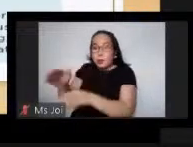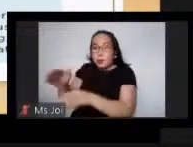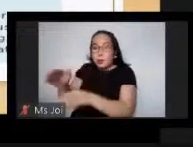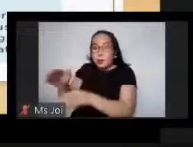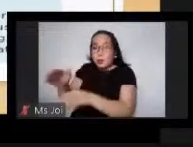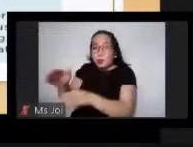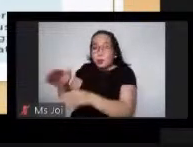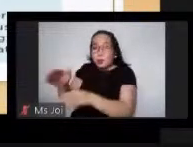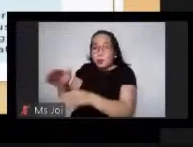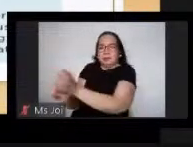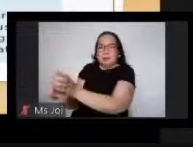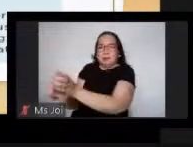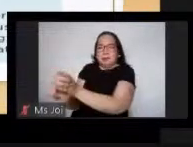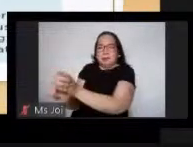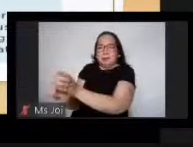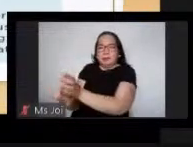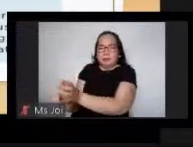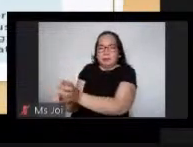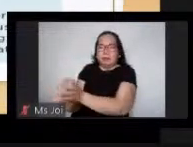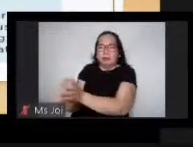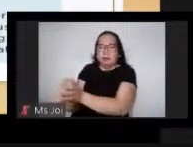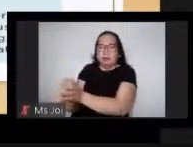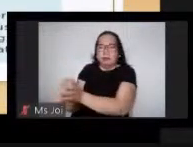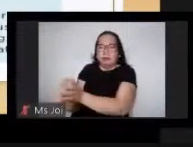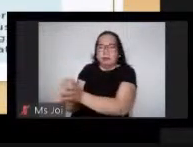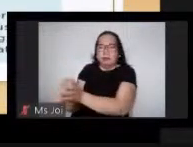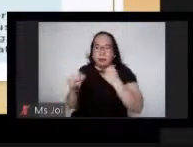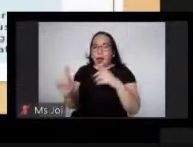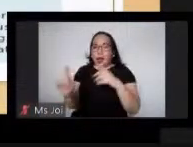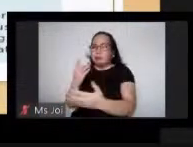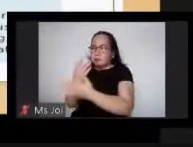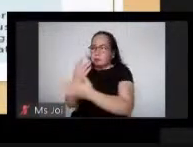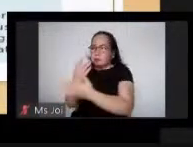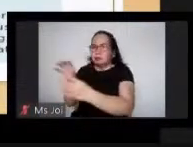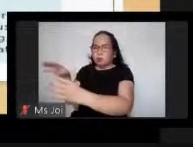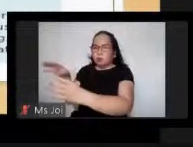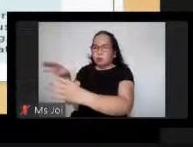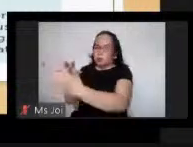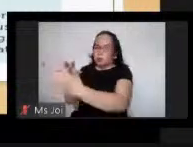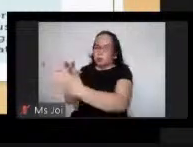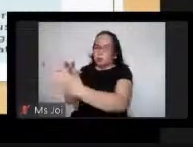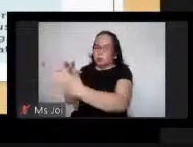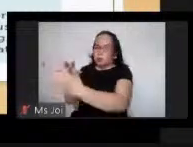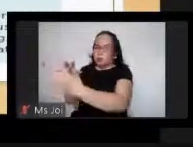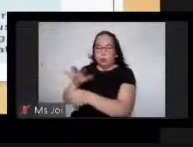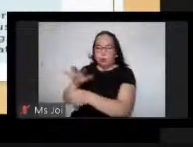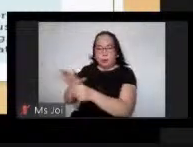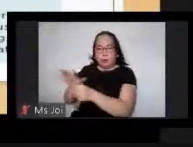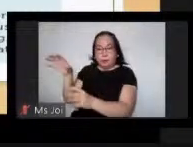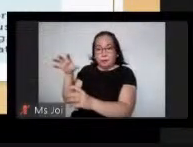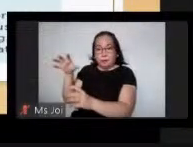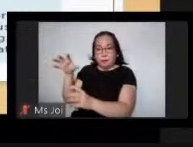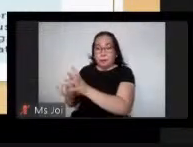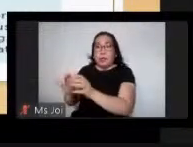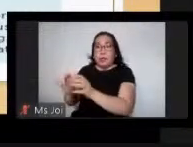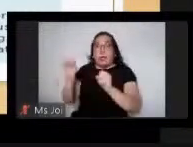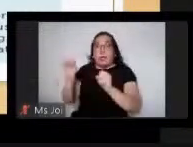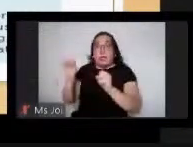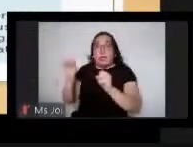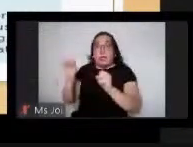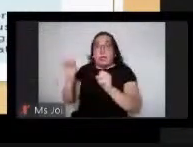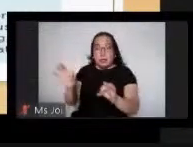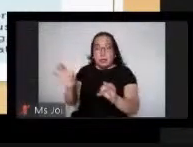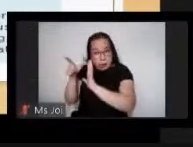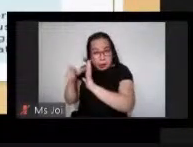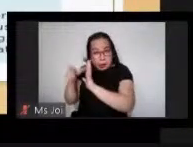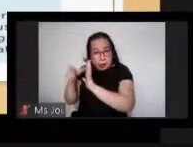Dapat may magandang ventilation dun sa at of course, kapag symptoms, you need to, or